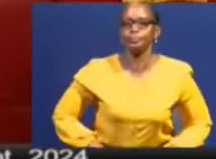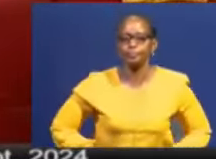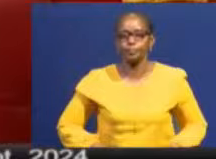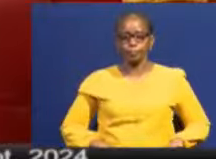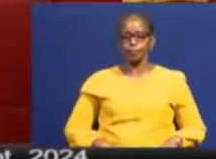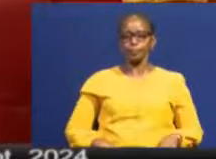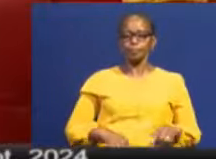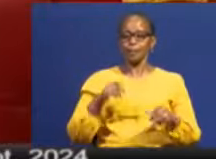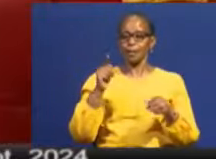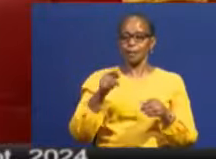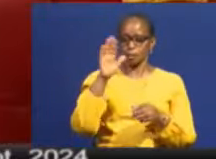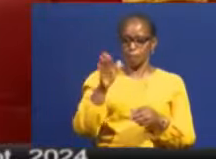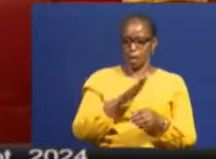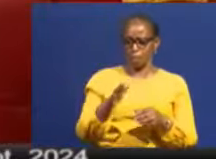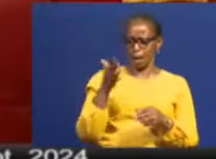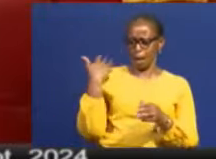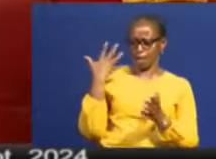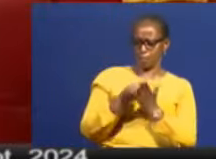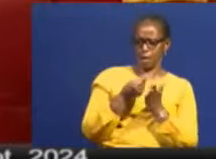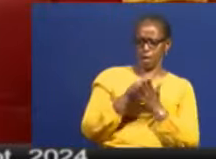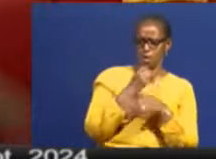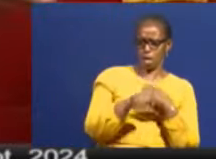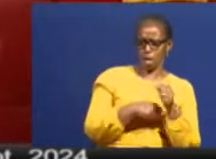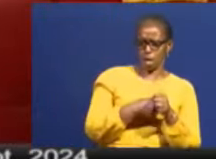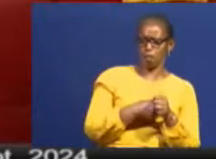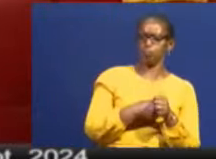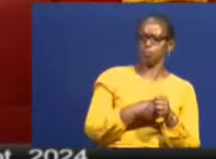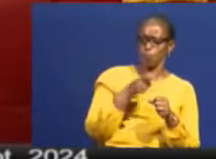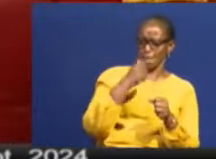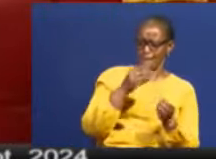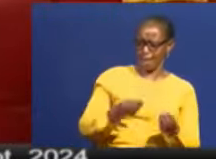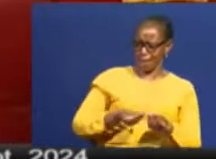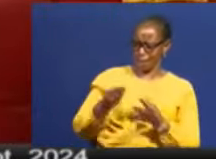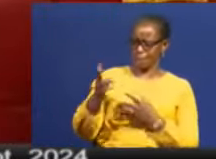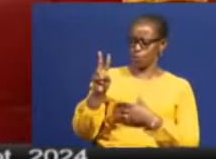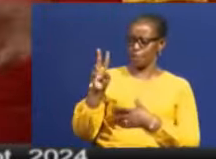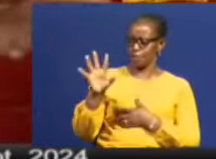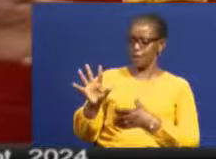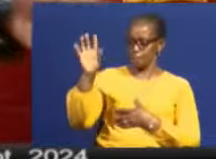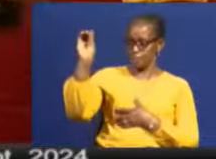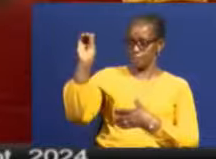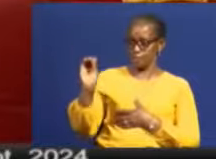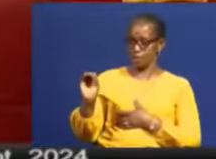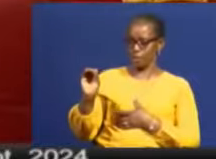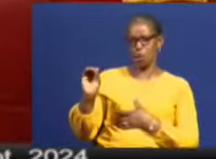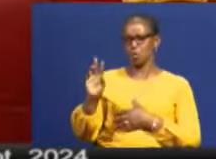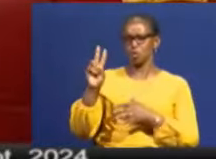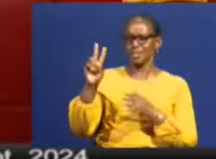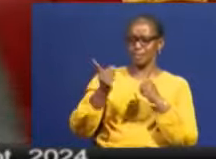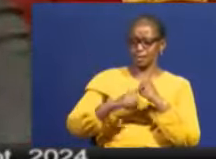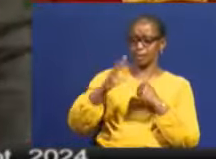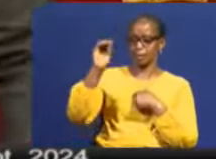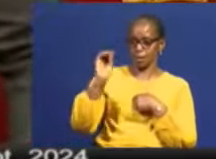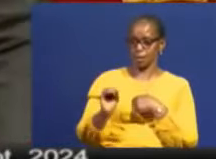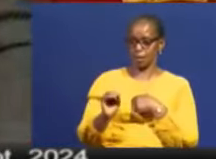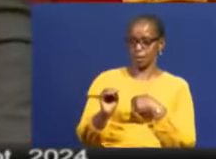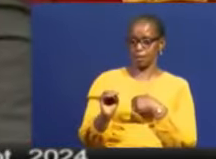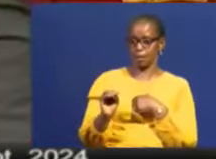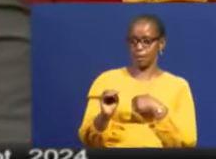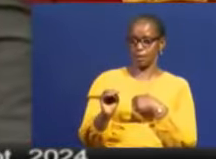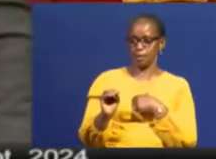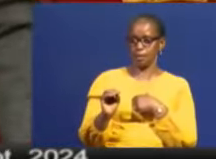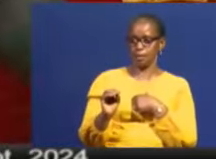this house gave them in the last financial year 25% last financial year, about 25 or 26% thereabout. In the last financial